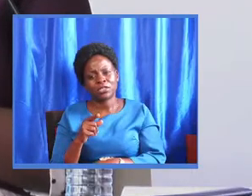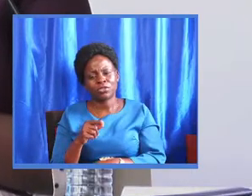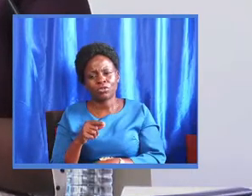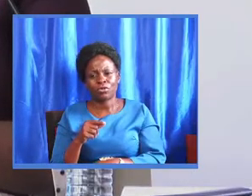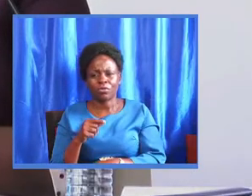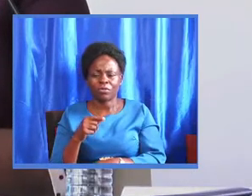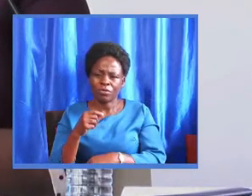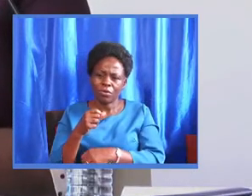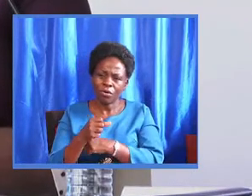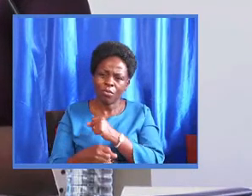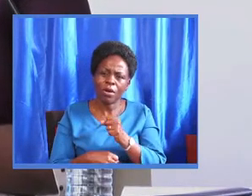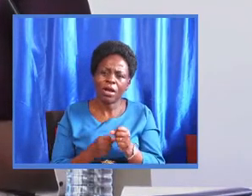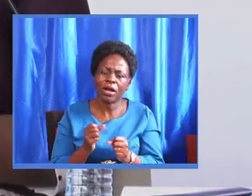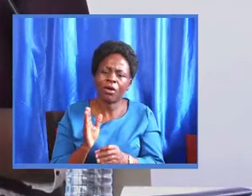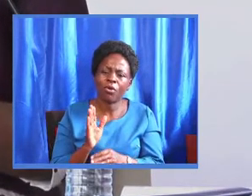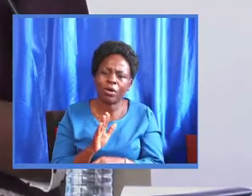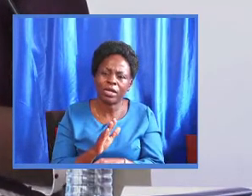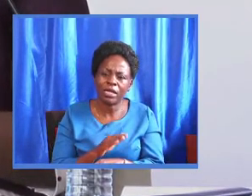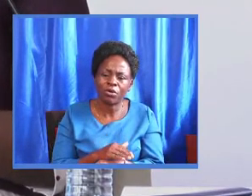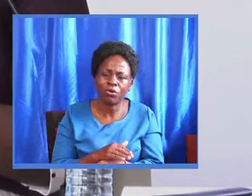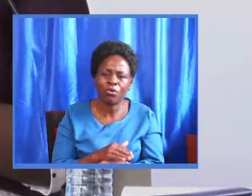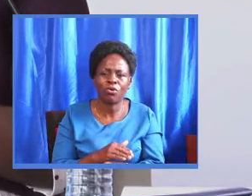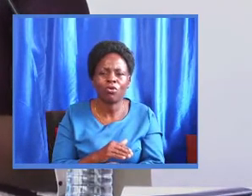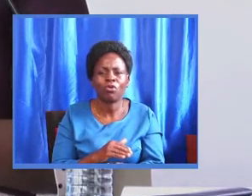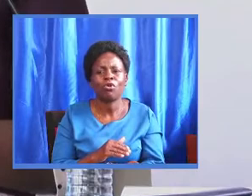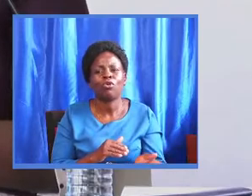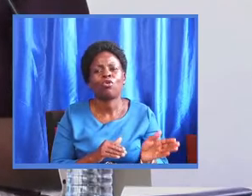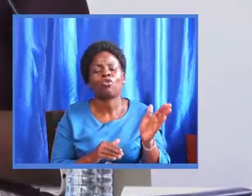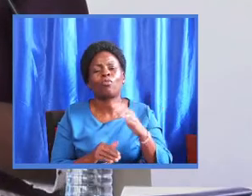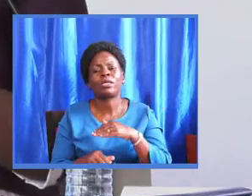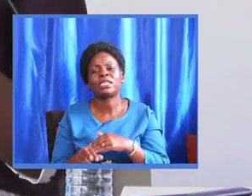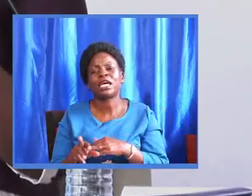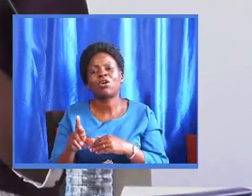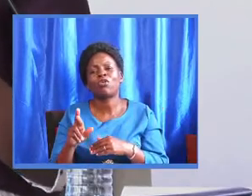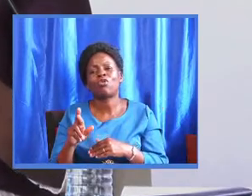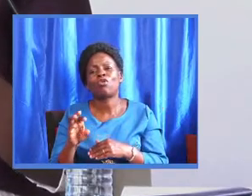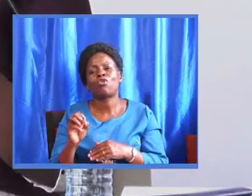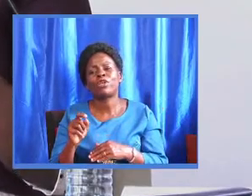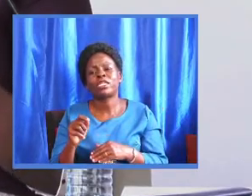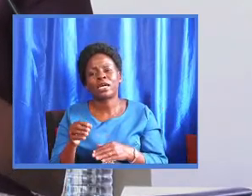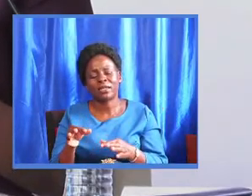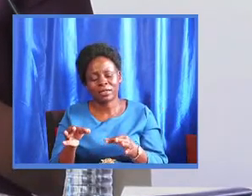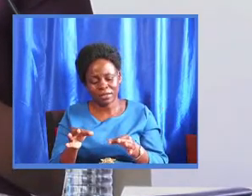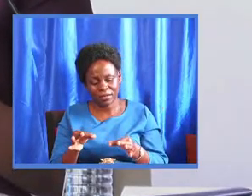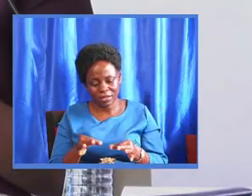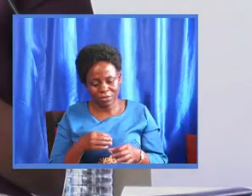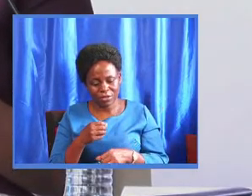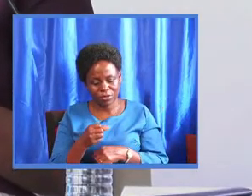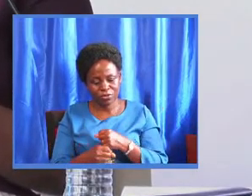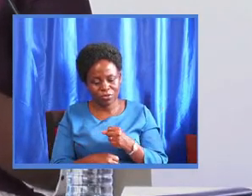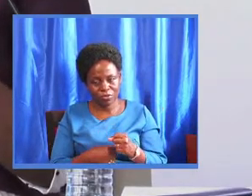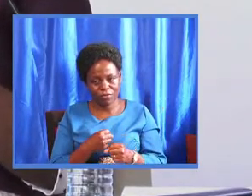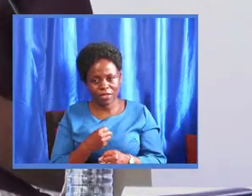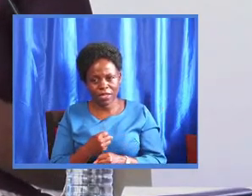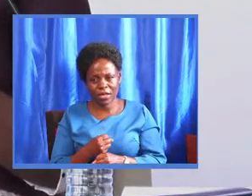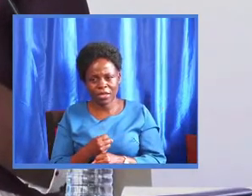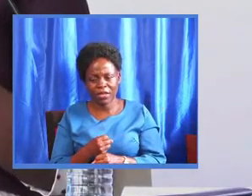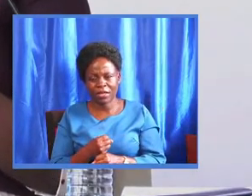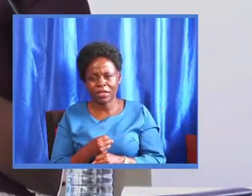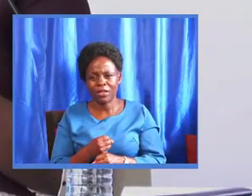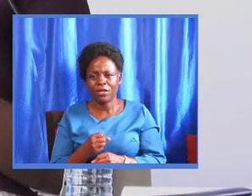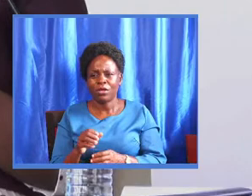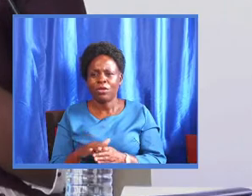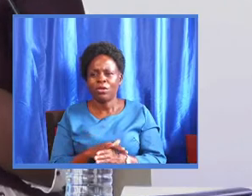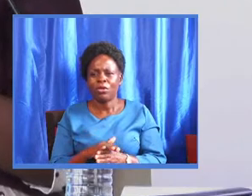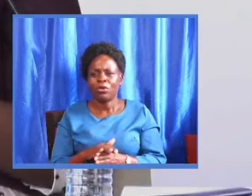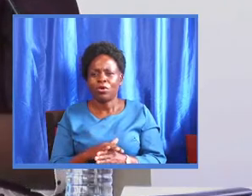omwaka nga guweddeko ng'otukomezaawo kye tuyita return. Return y'embalirira y'omwaka gwo oba embalirira ya business